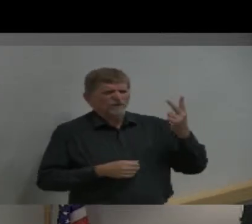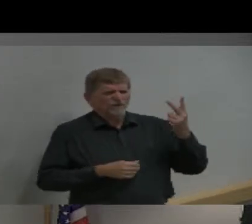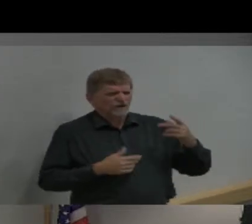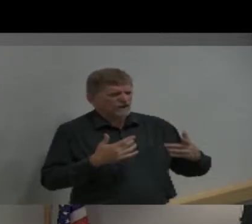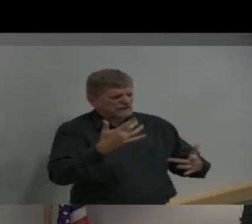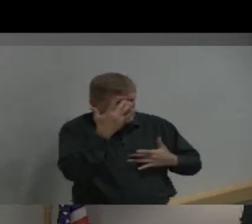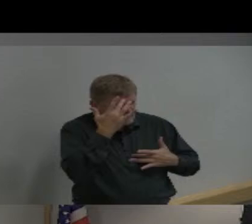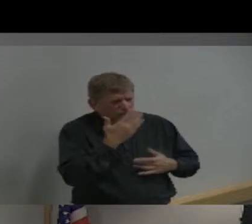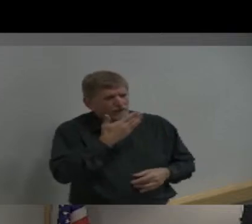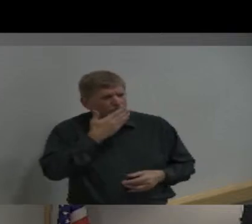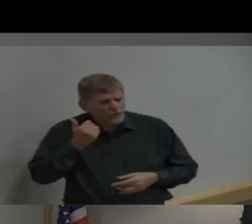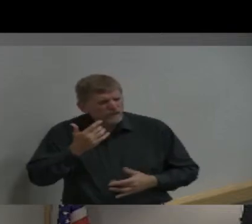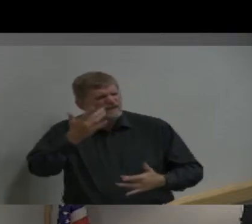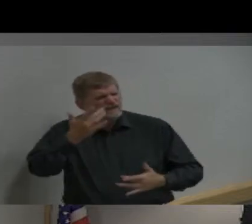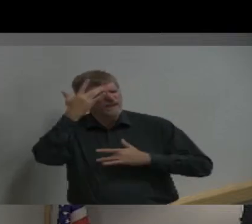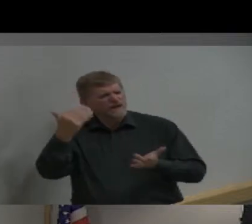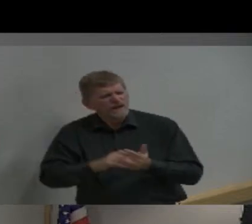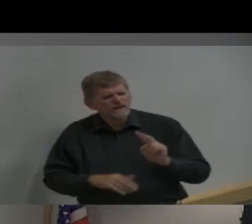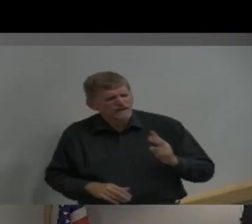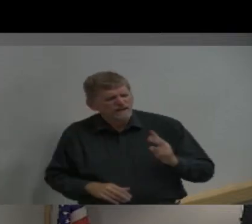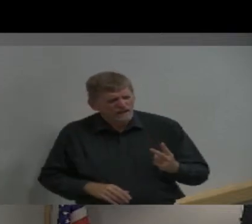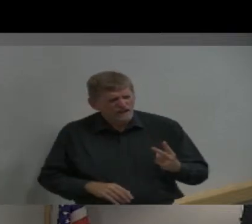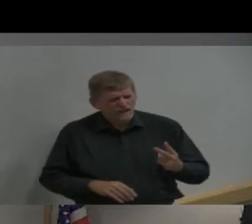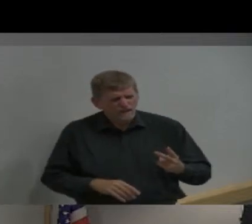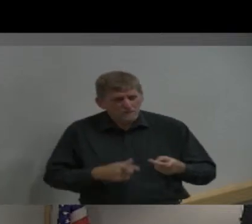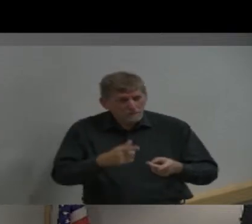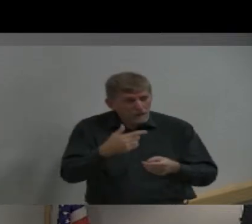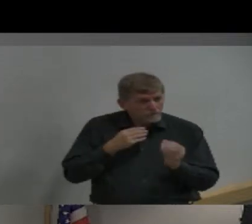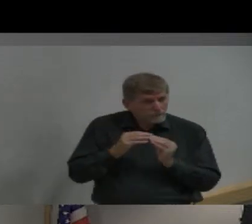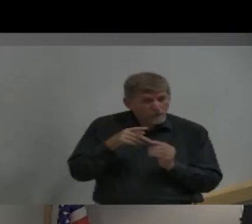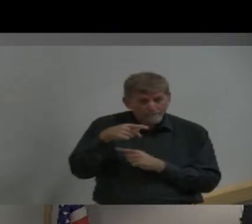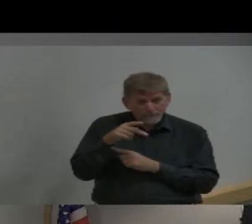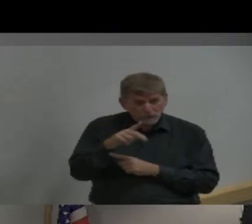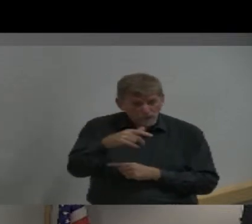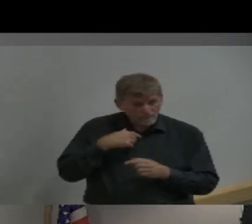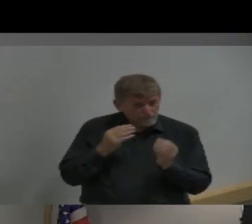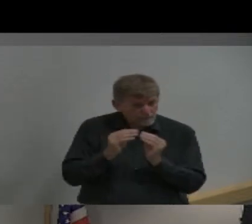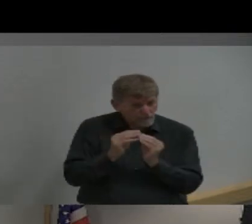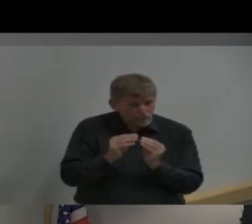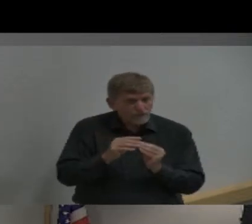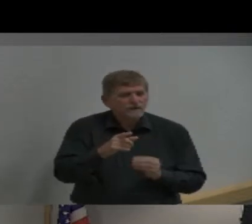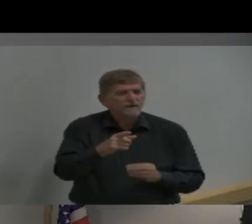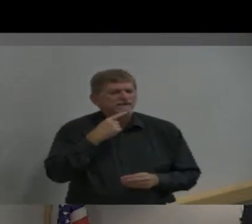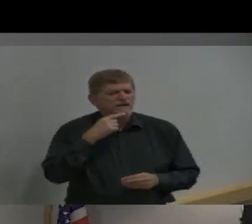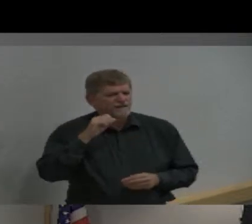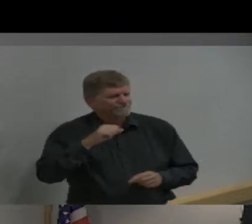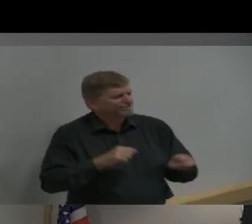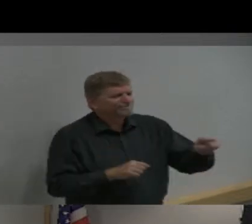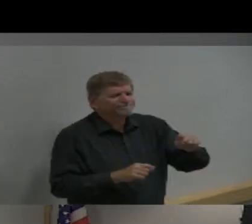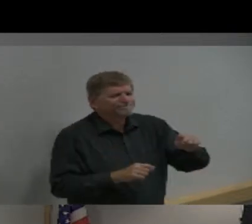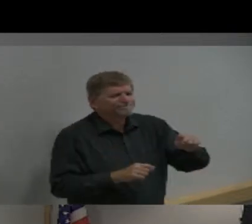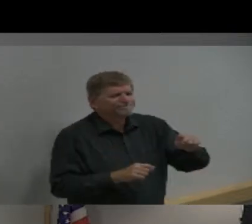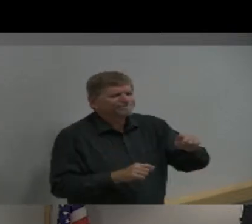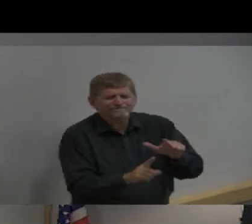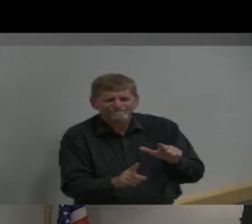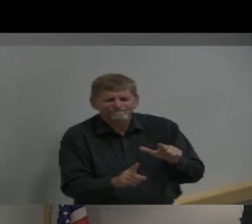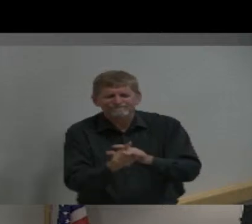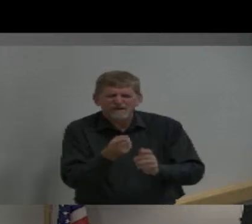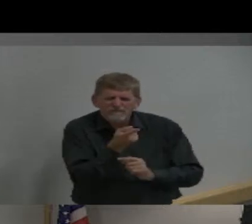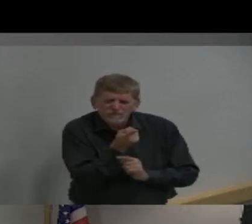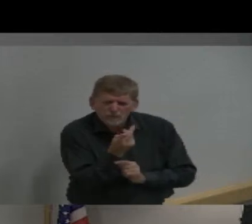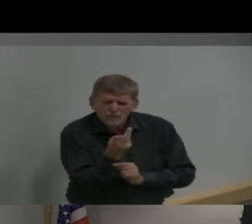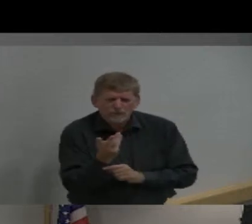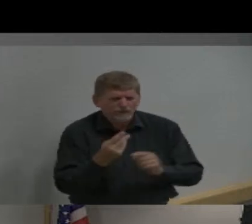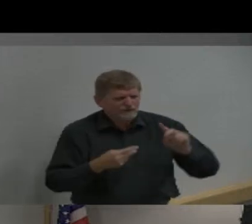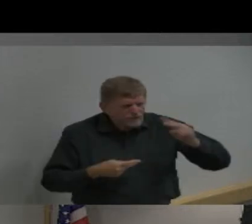or Dr. Bean may have some additional information about that. Yeah, there have been a few reported cases, just really a handful at this time, but I think we